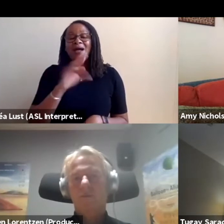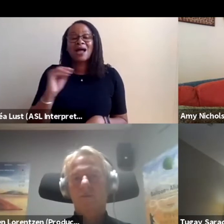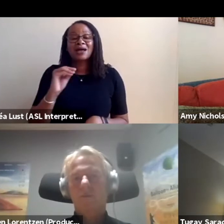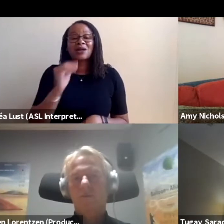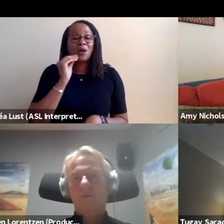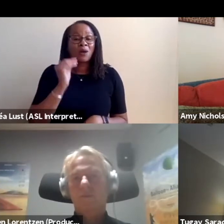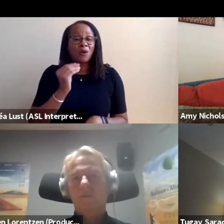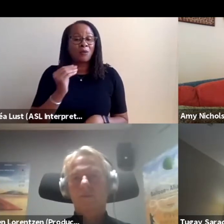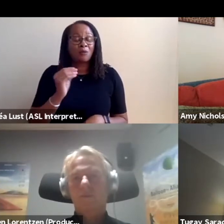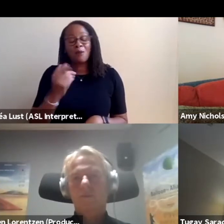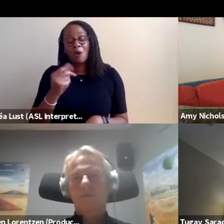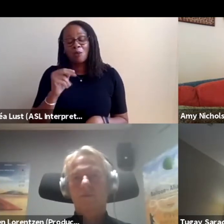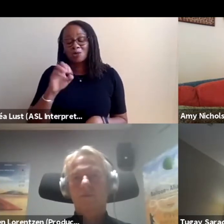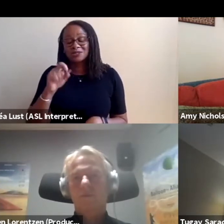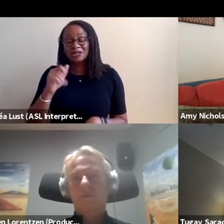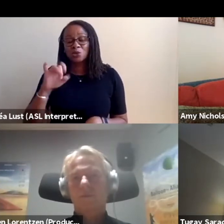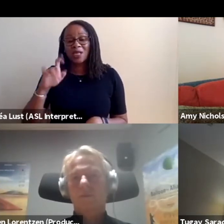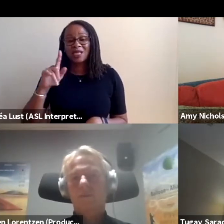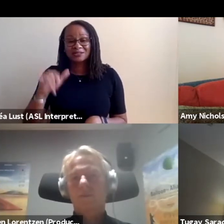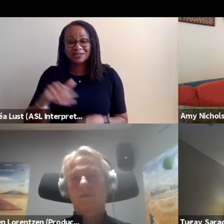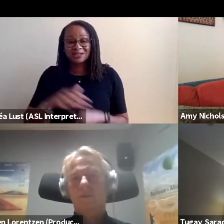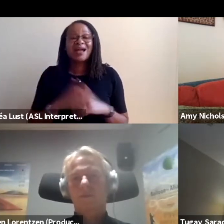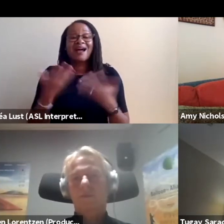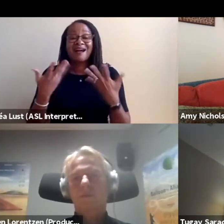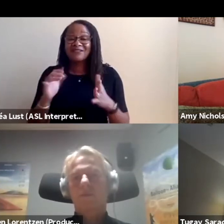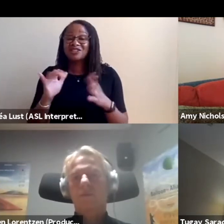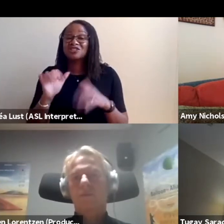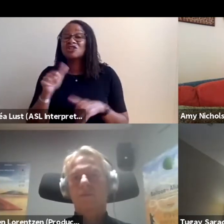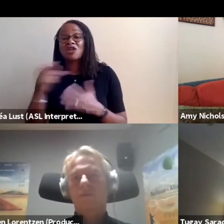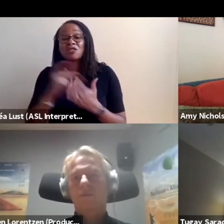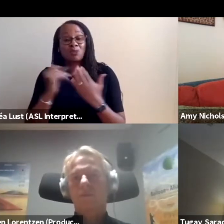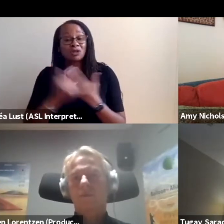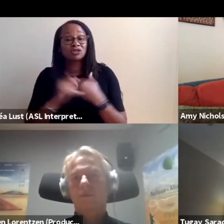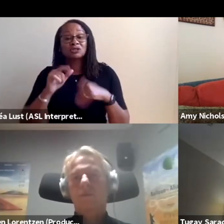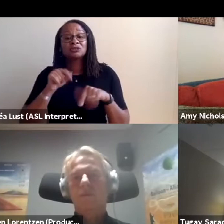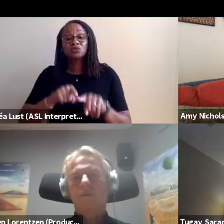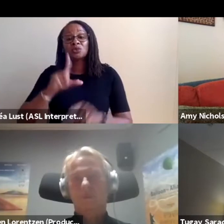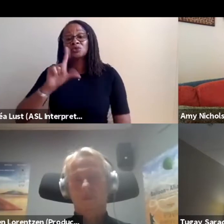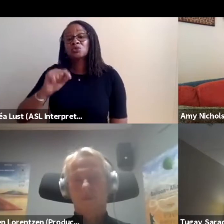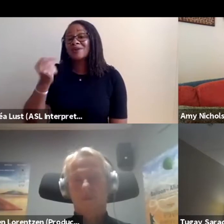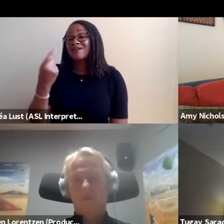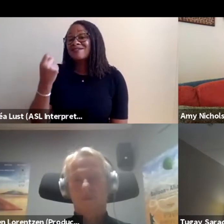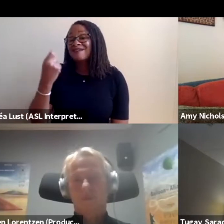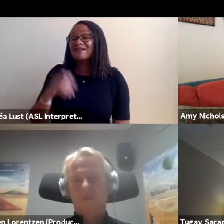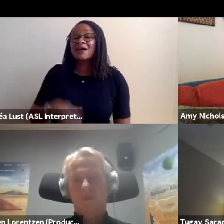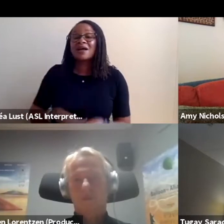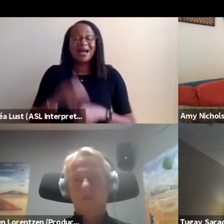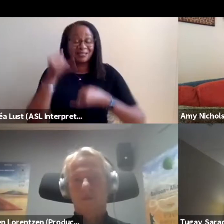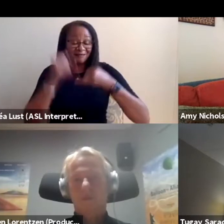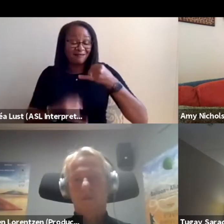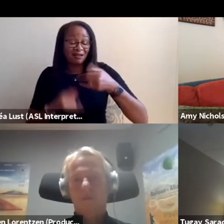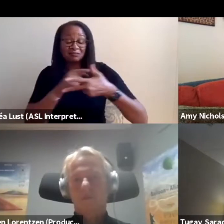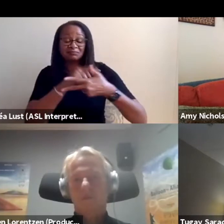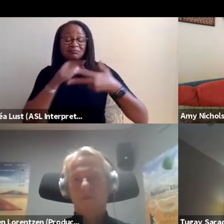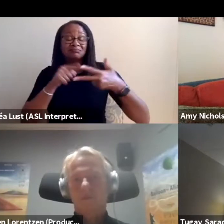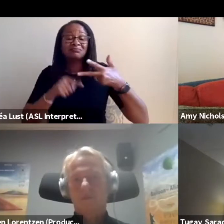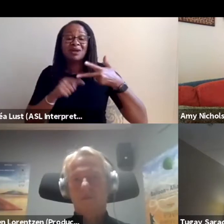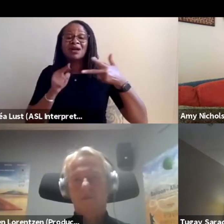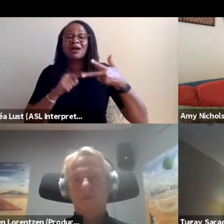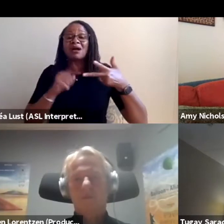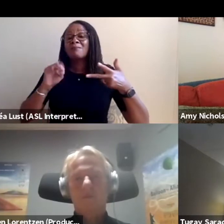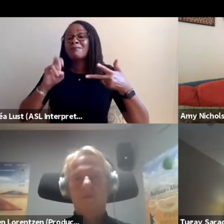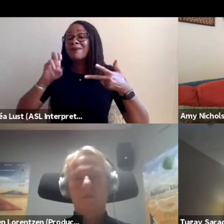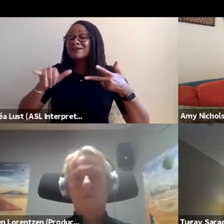A Balloon for Allah, which I finished it in 2011. And then the final was Man Islam, and I was